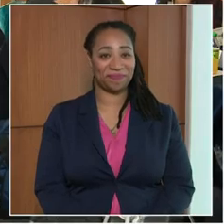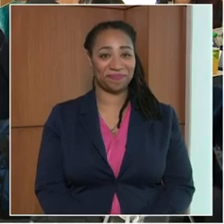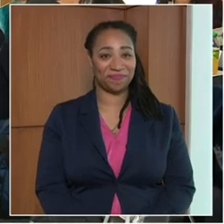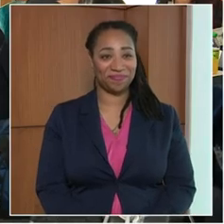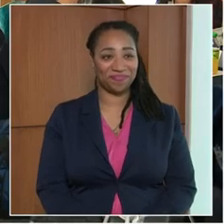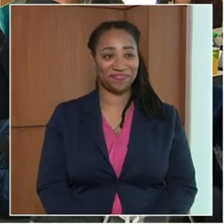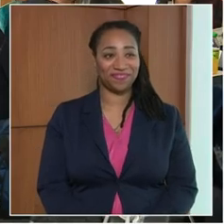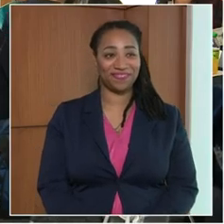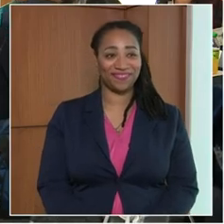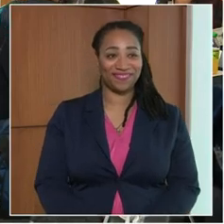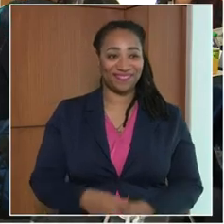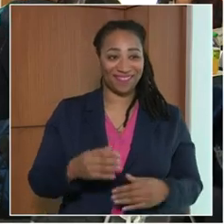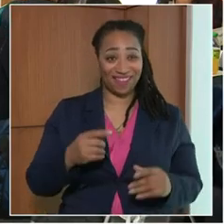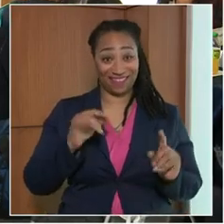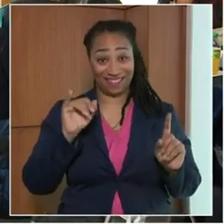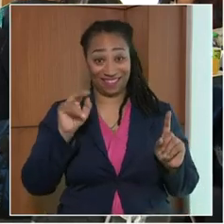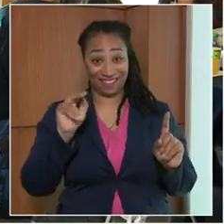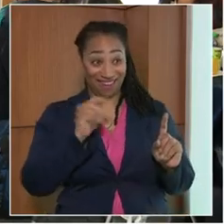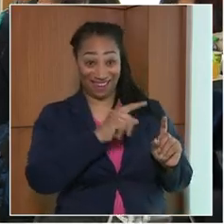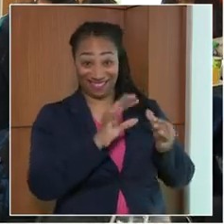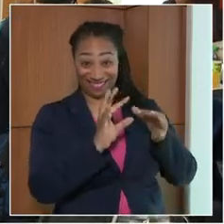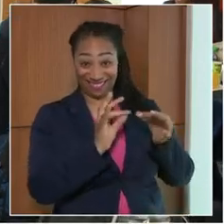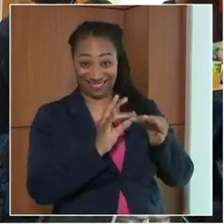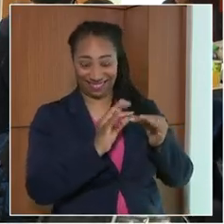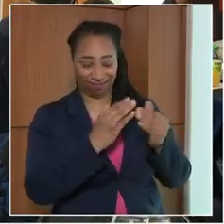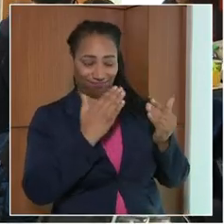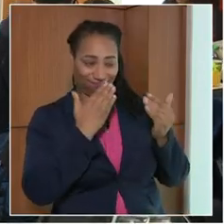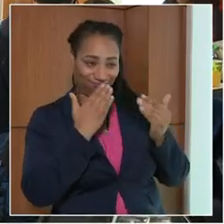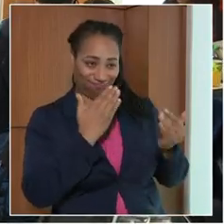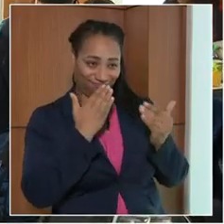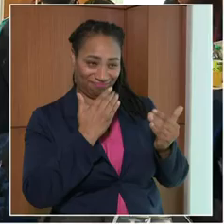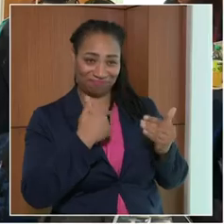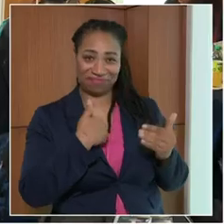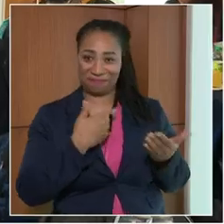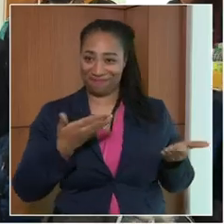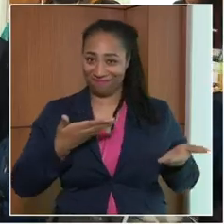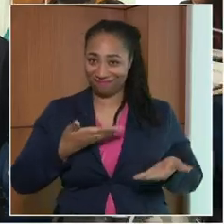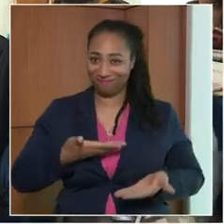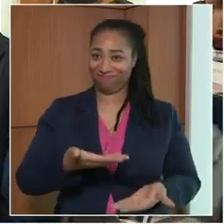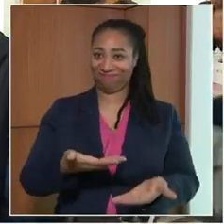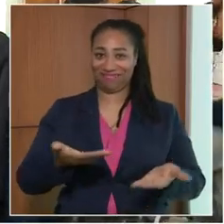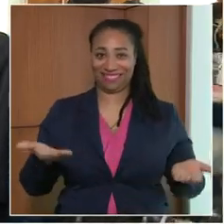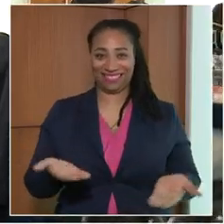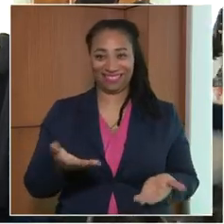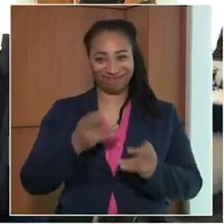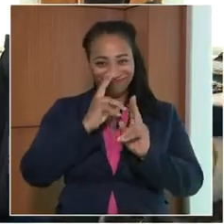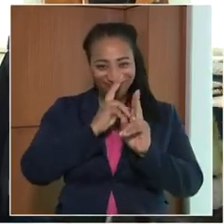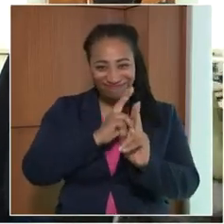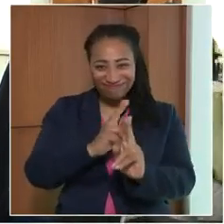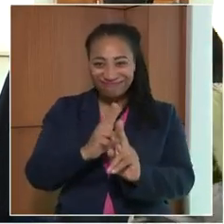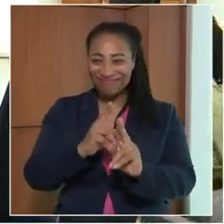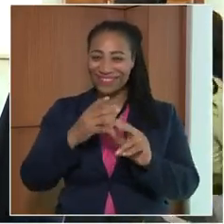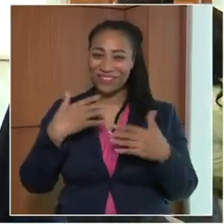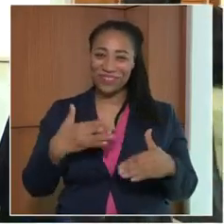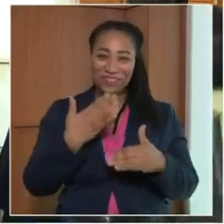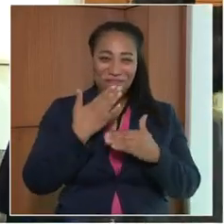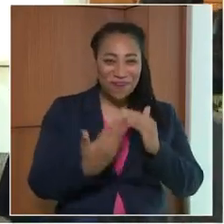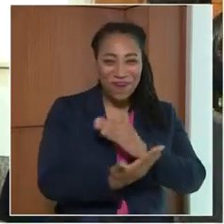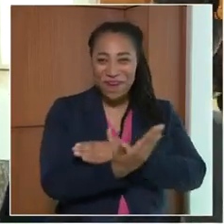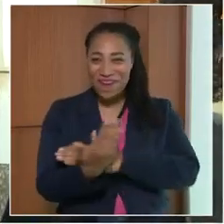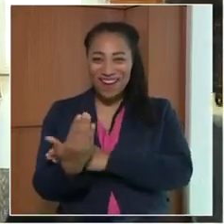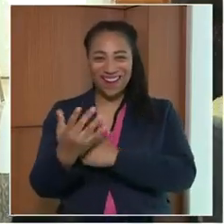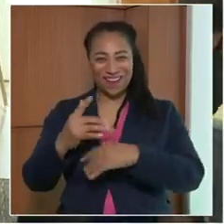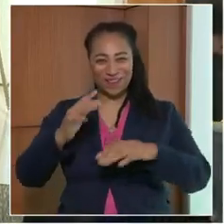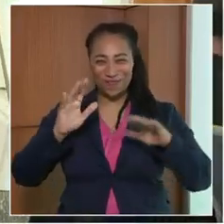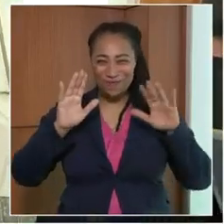Well, as Ina said, it's such a privilege to be here to welcome you all this morning to this great launch of the Youth